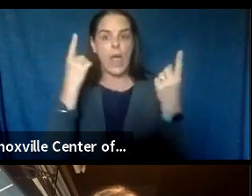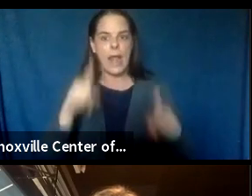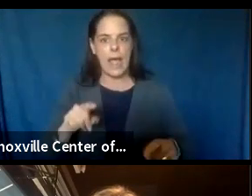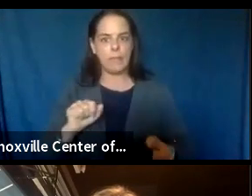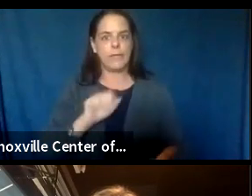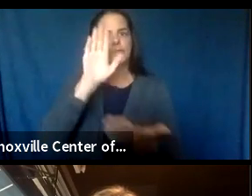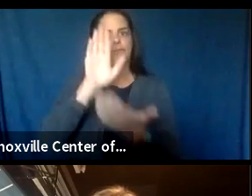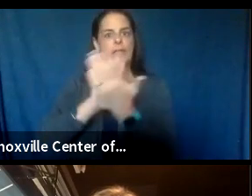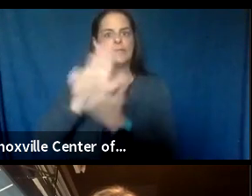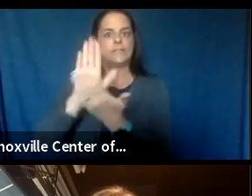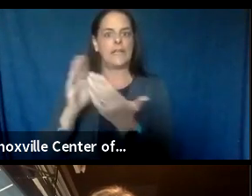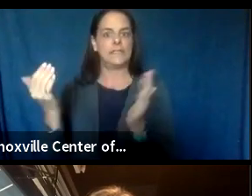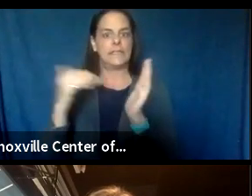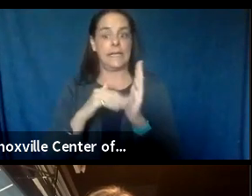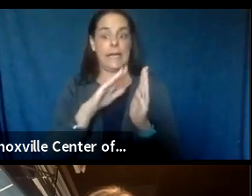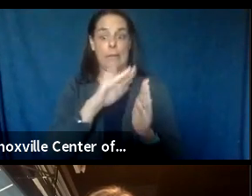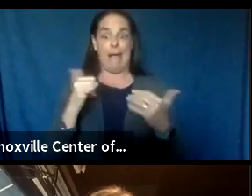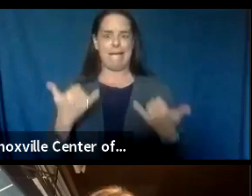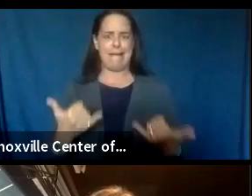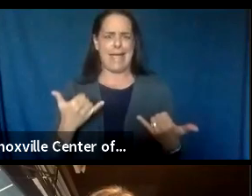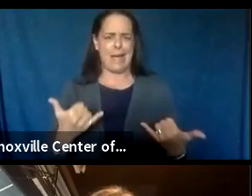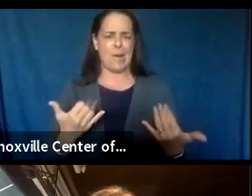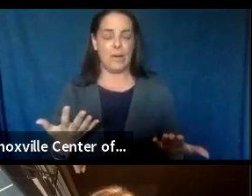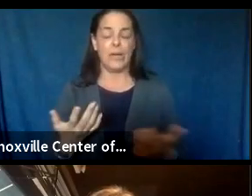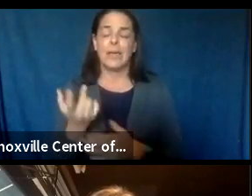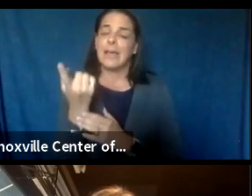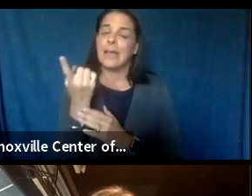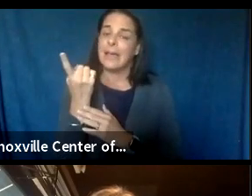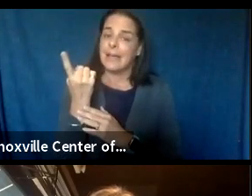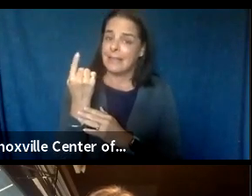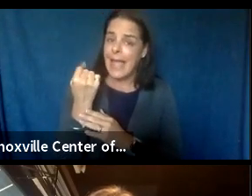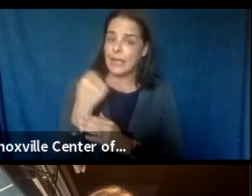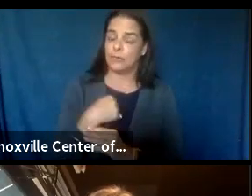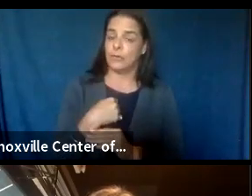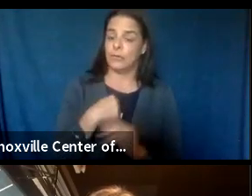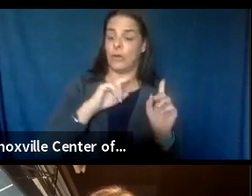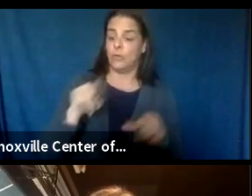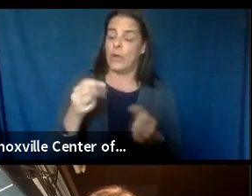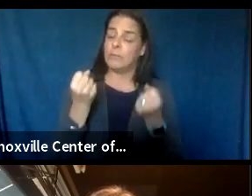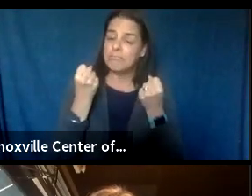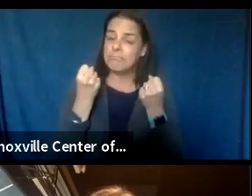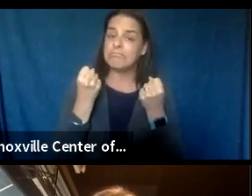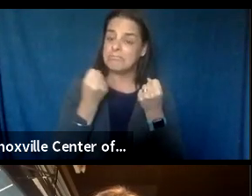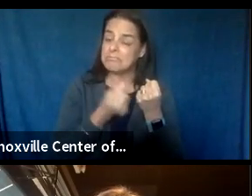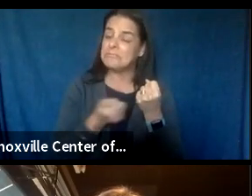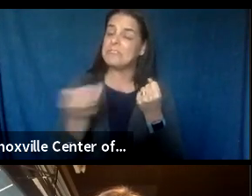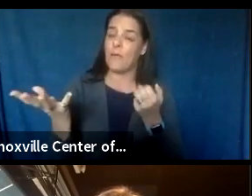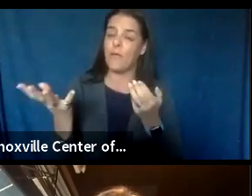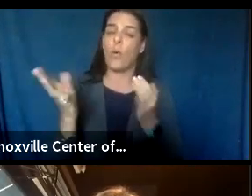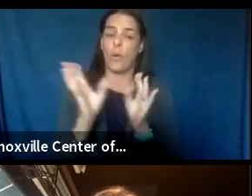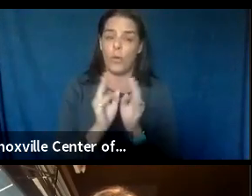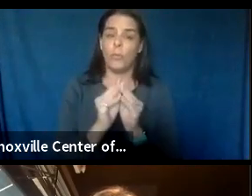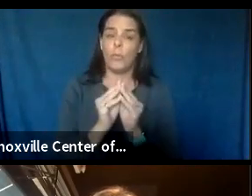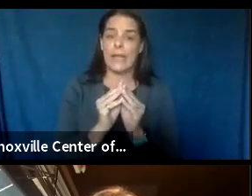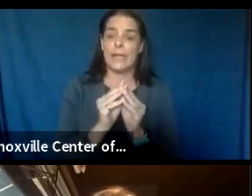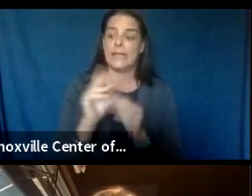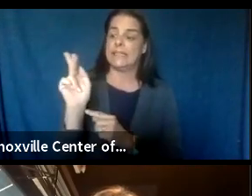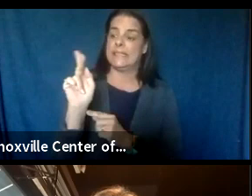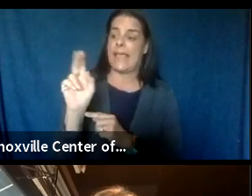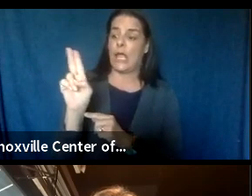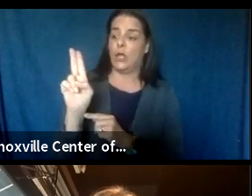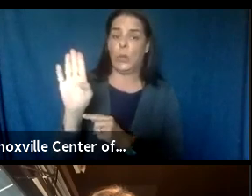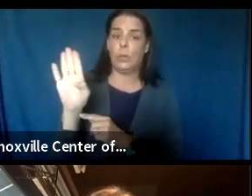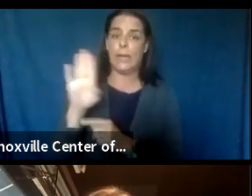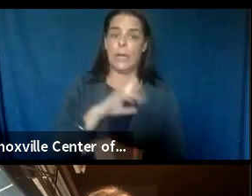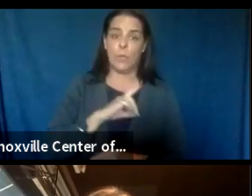public again by now. Last year, I attended quite a few meetings of the KUB